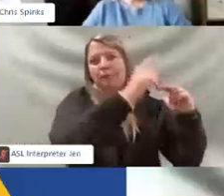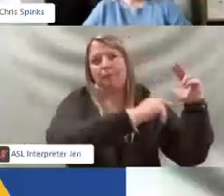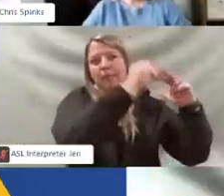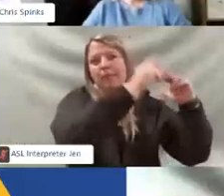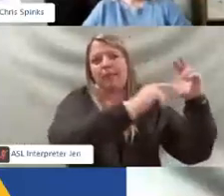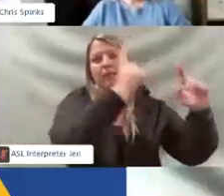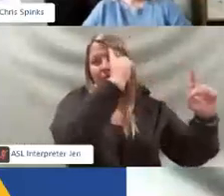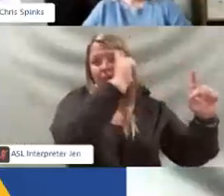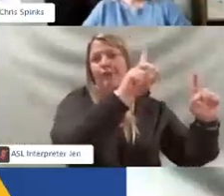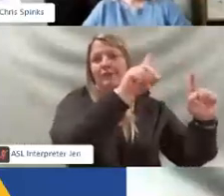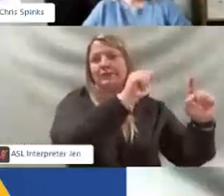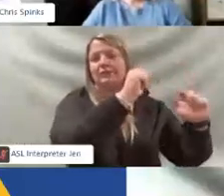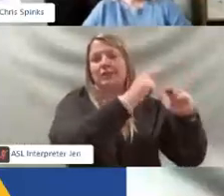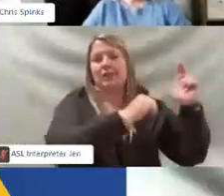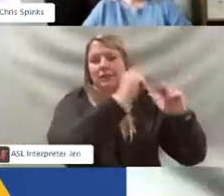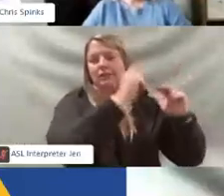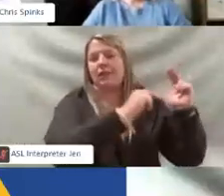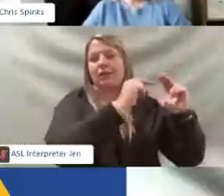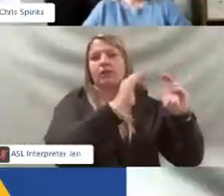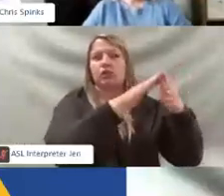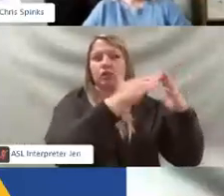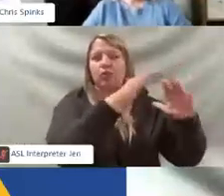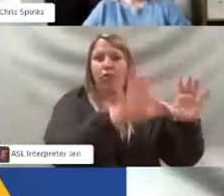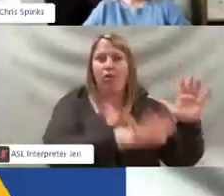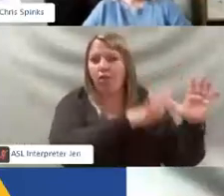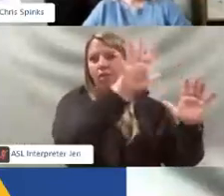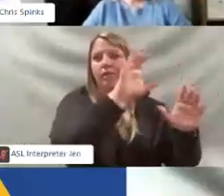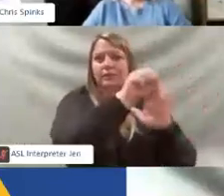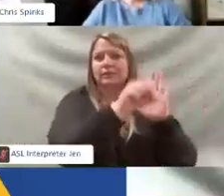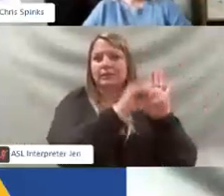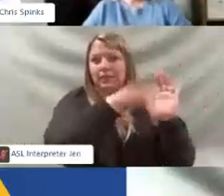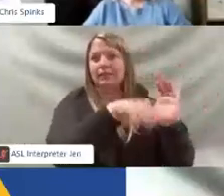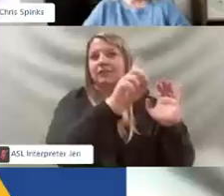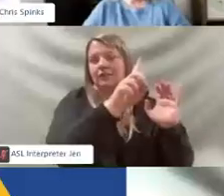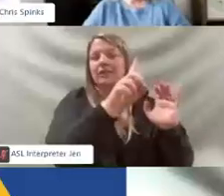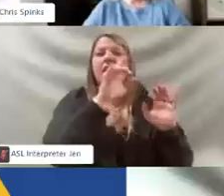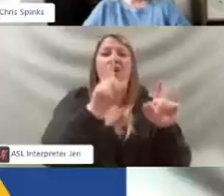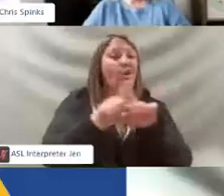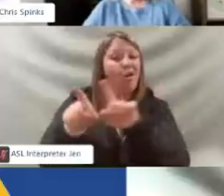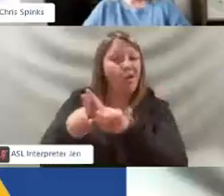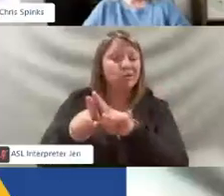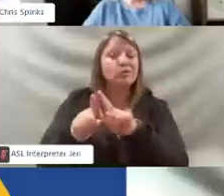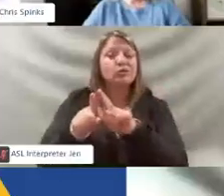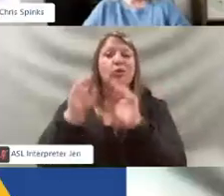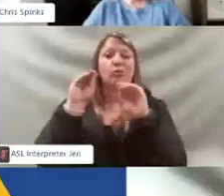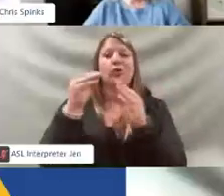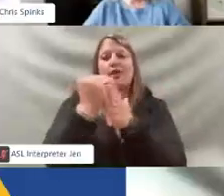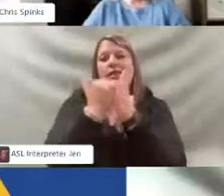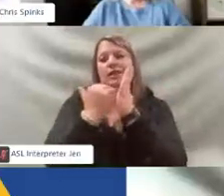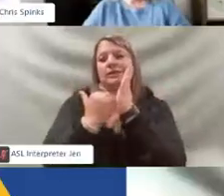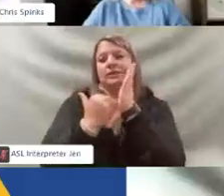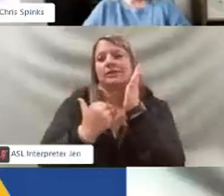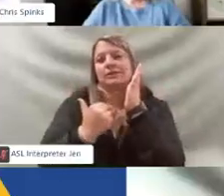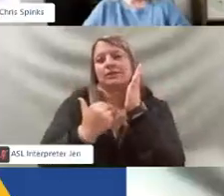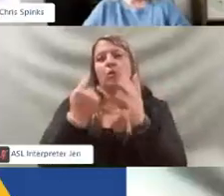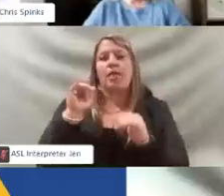the disability community across the state. And part of that was also putting together a list of what